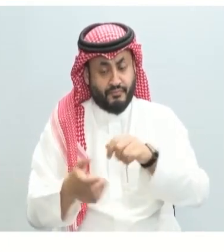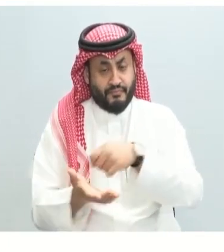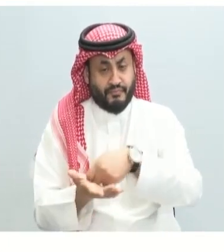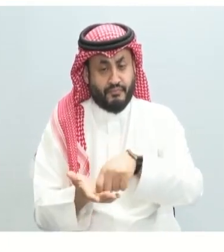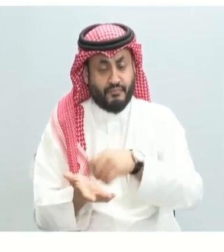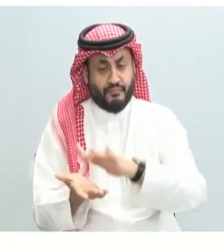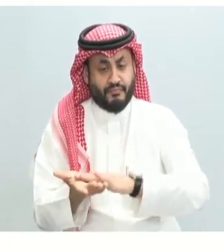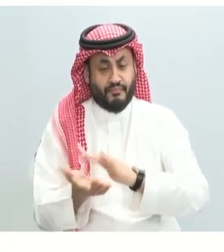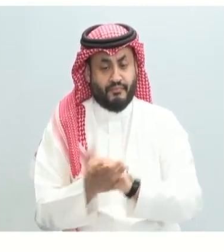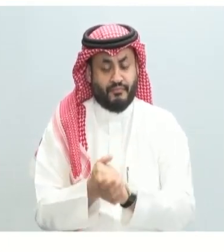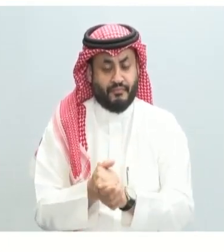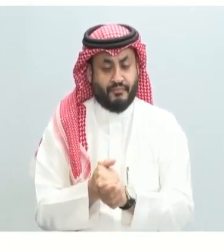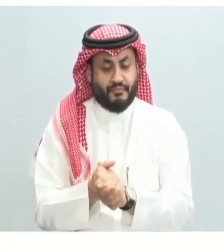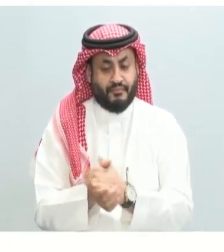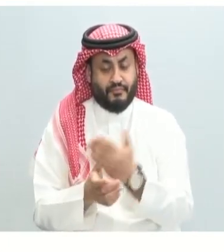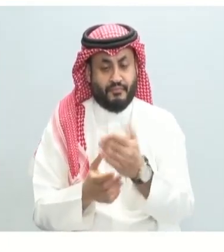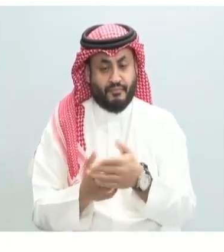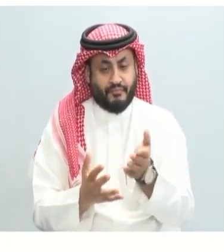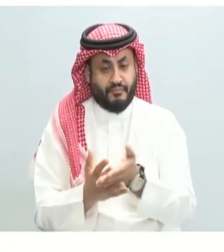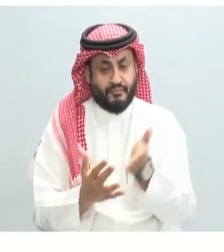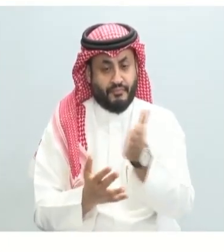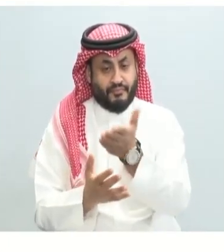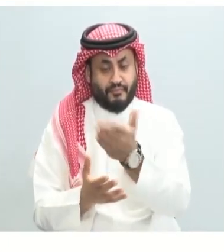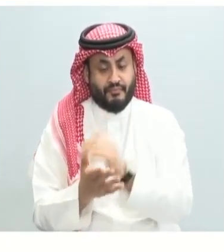glue. Now the second part,